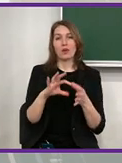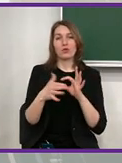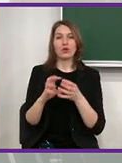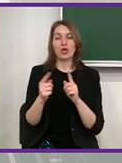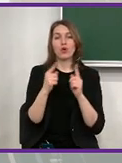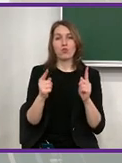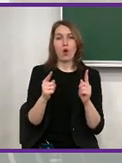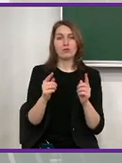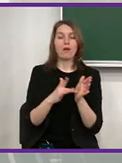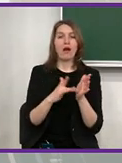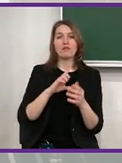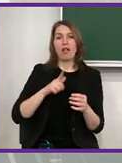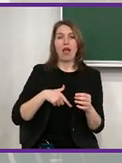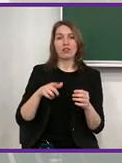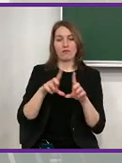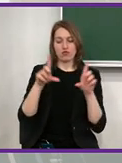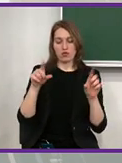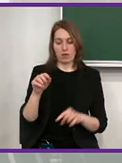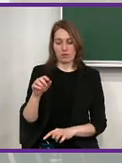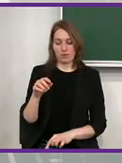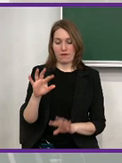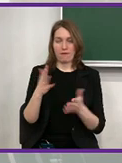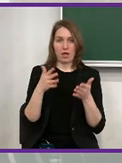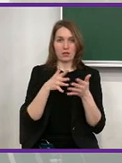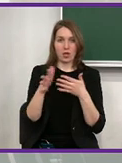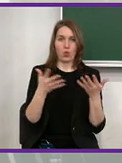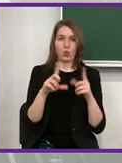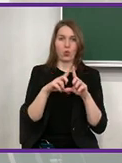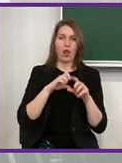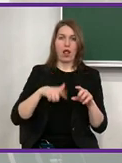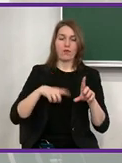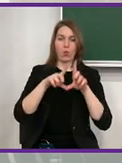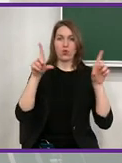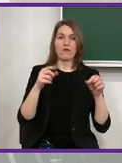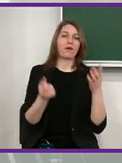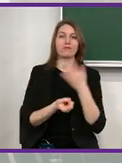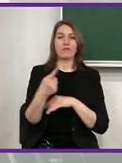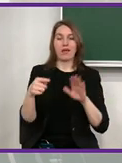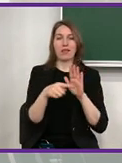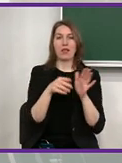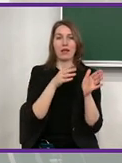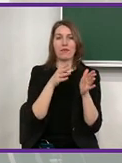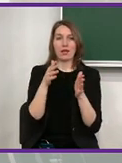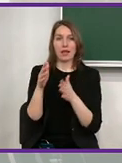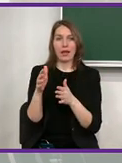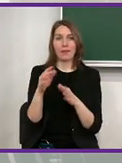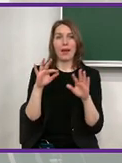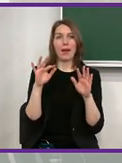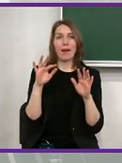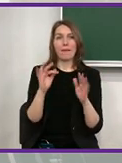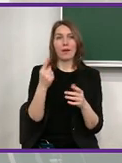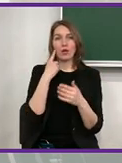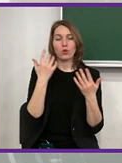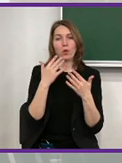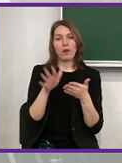directive. Here we also have to try to think about in which parts of the chain Latvian companies could be and